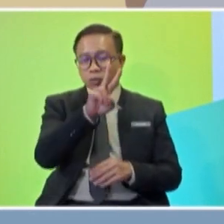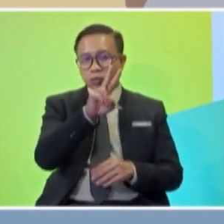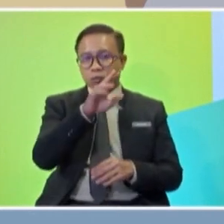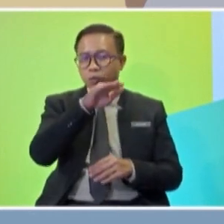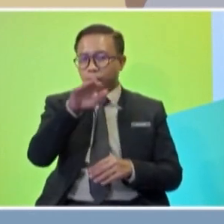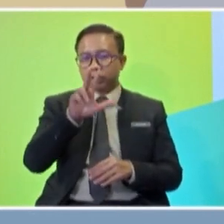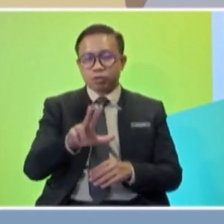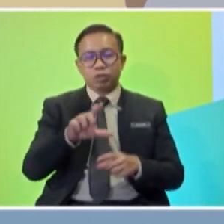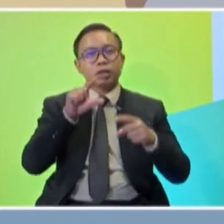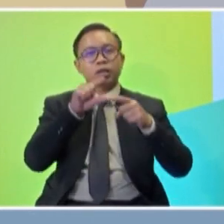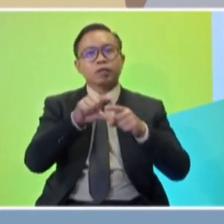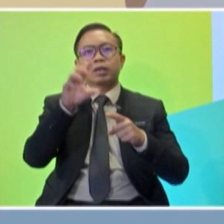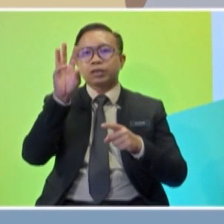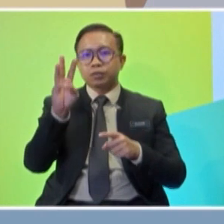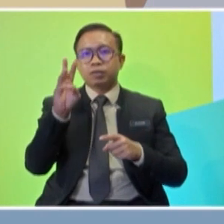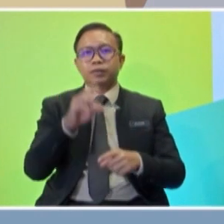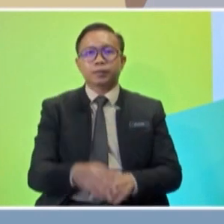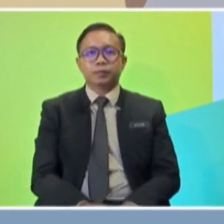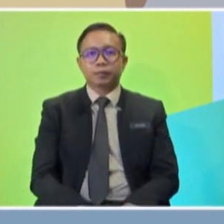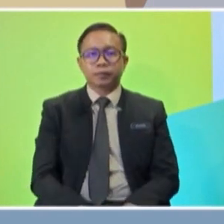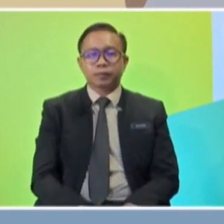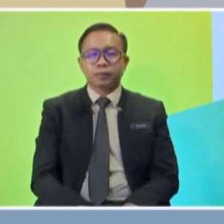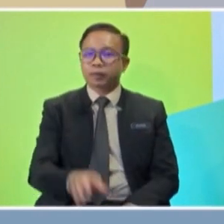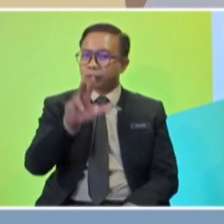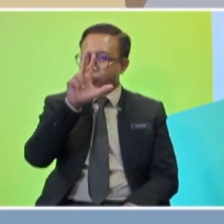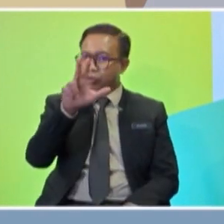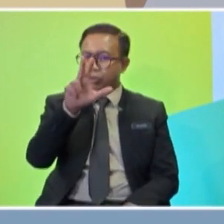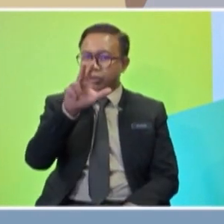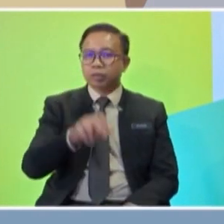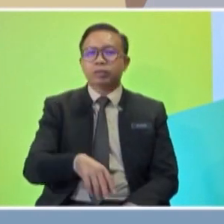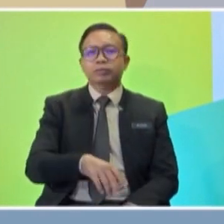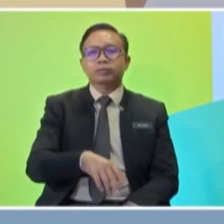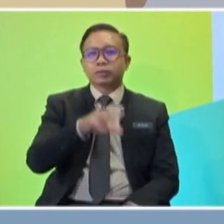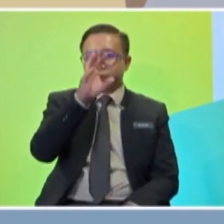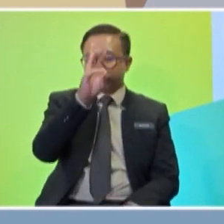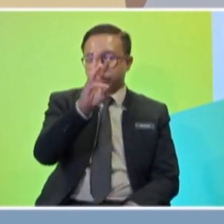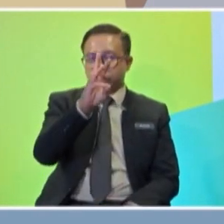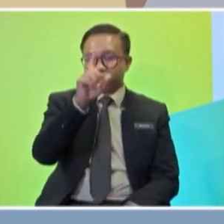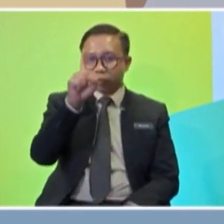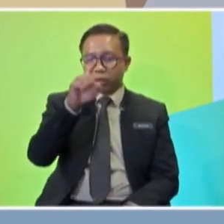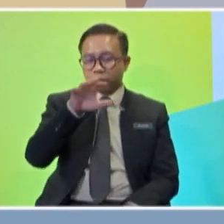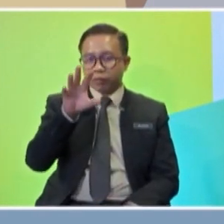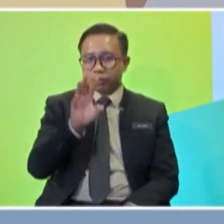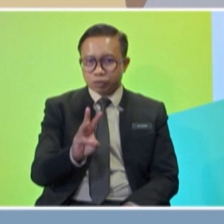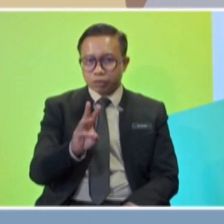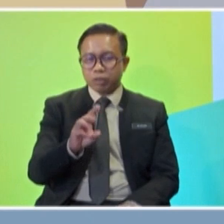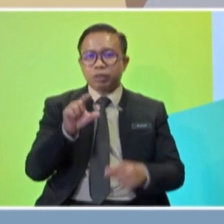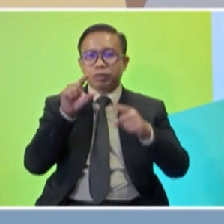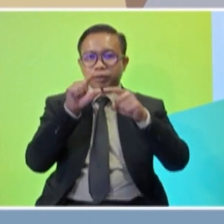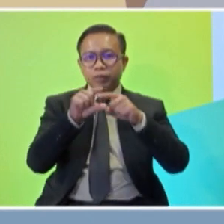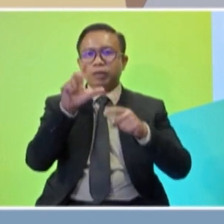3 divide with 6. And the third question is 1 over 6 divide with